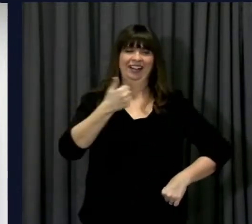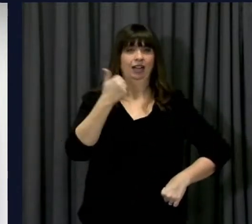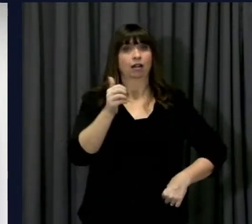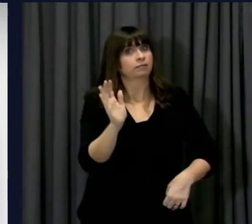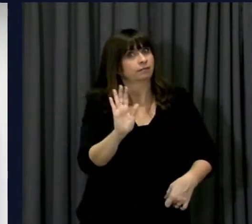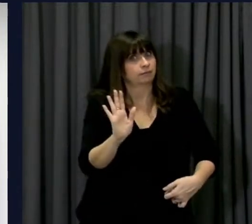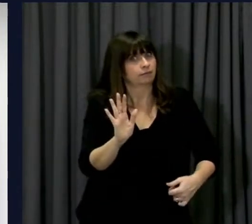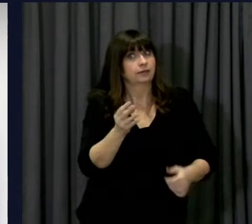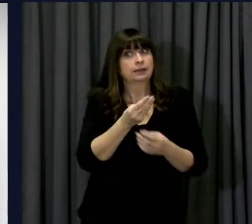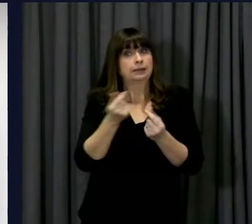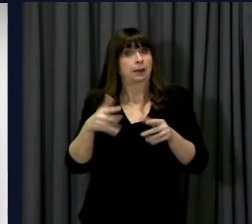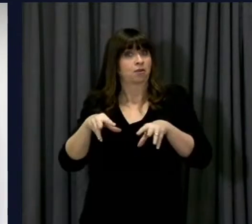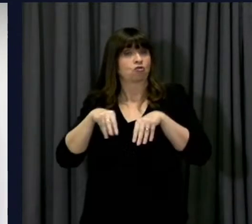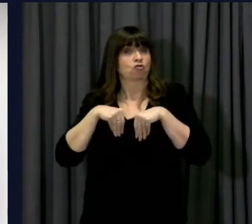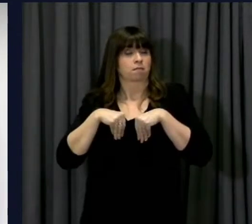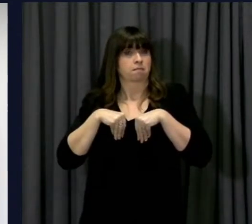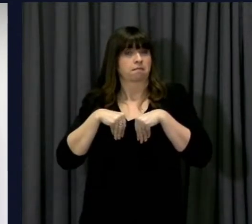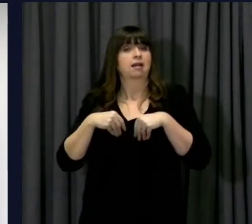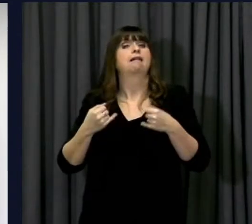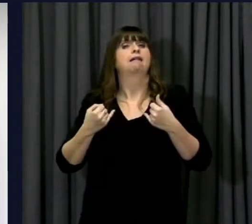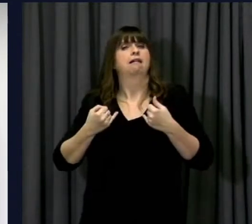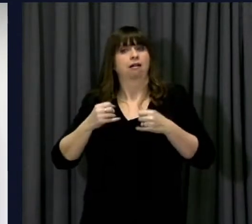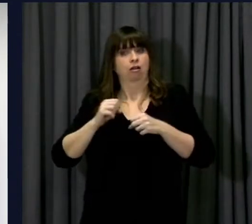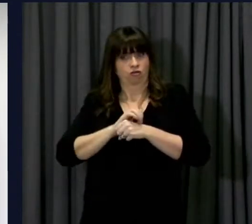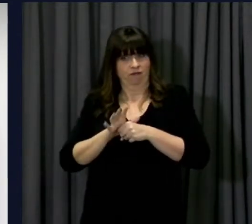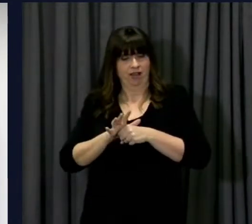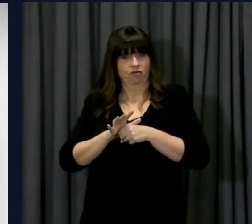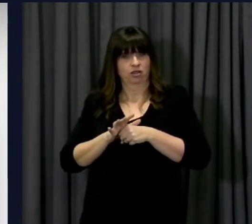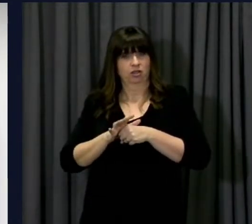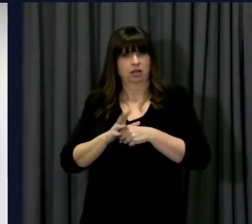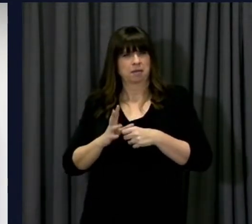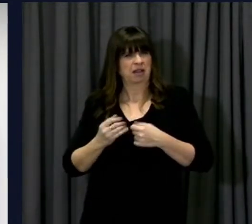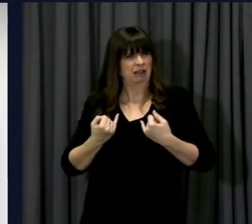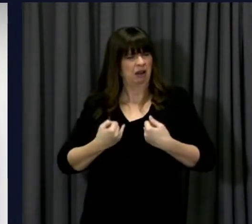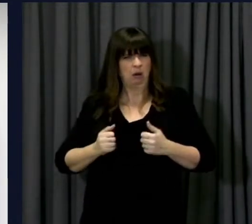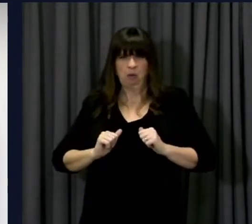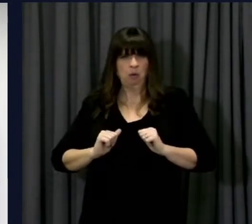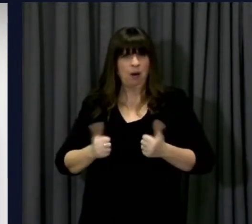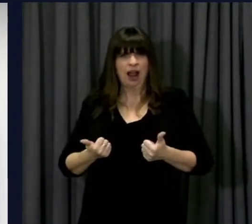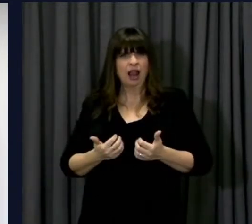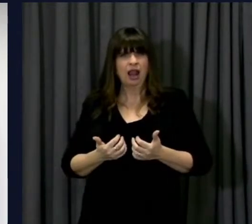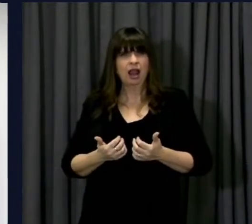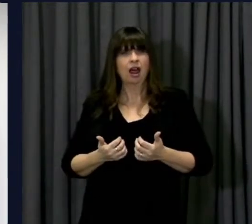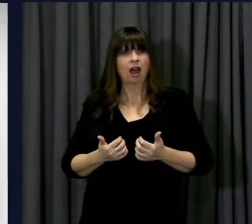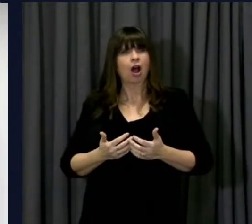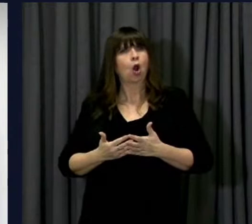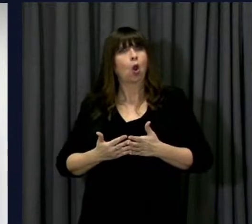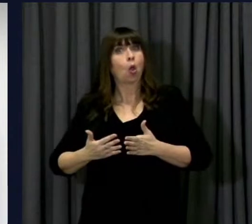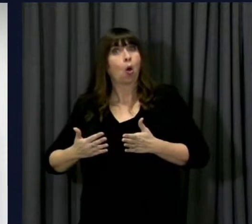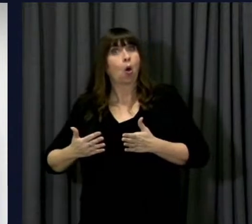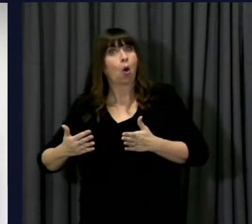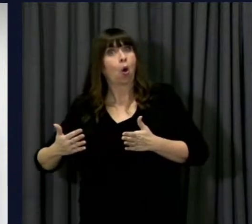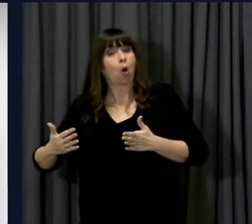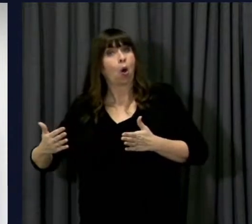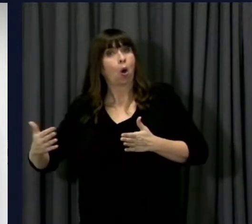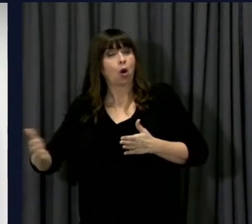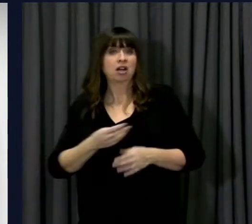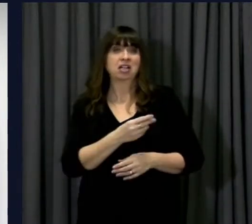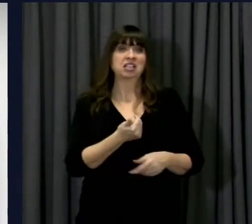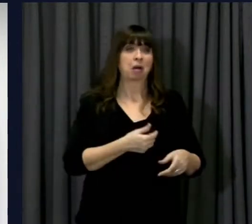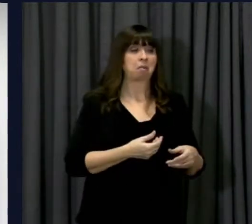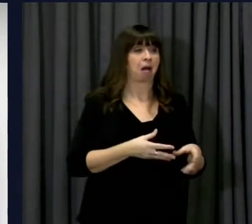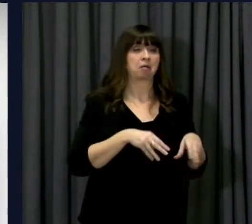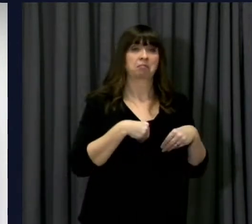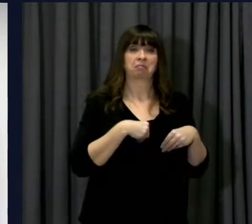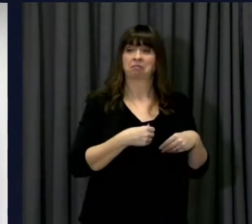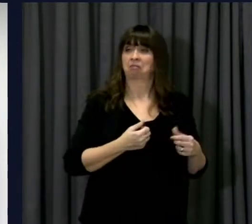long COVID, for example, because you know that many people have been significantly unwell but recovered. For some people, that recovery is an in and